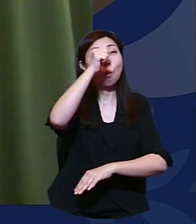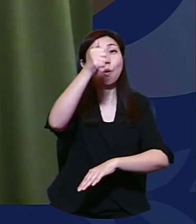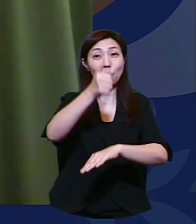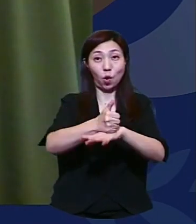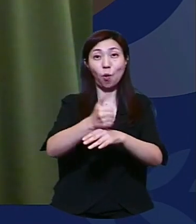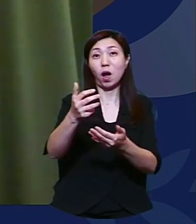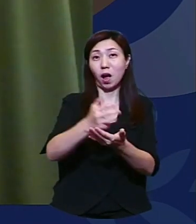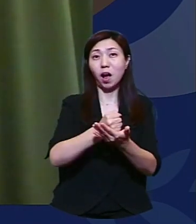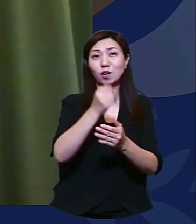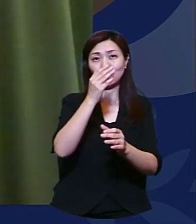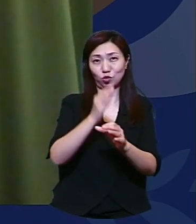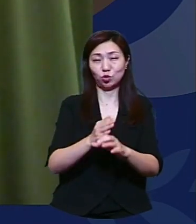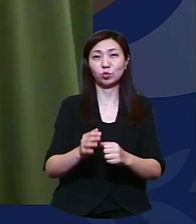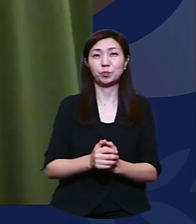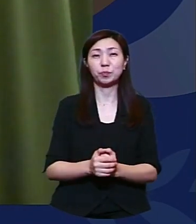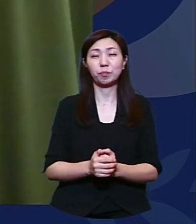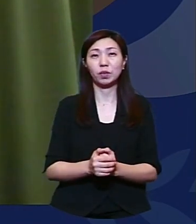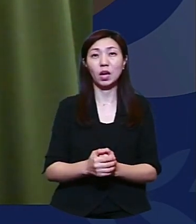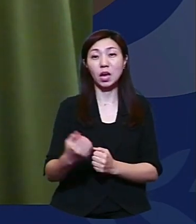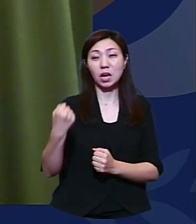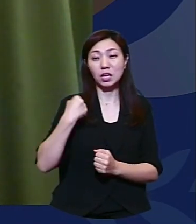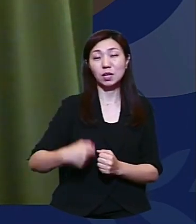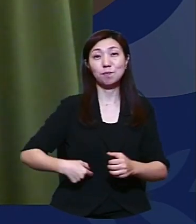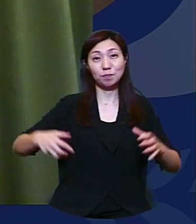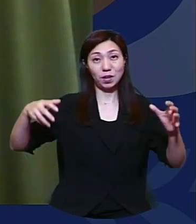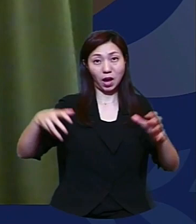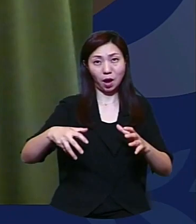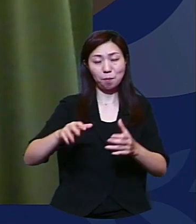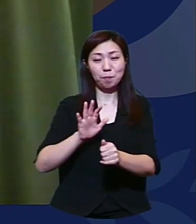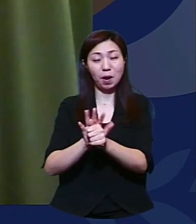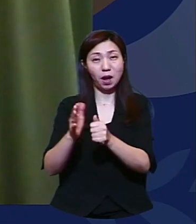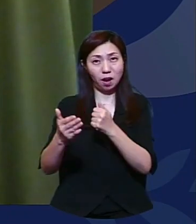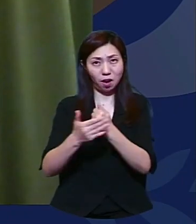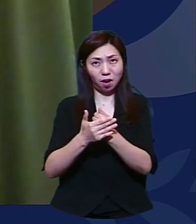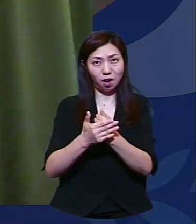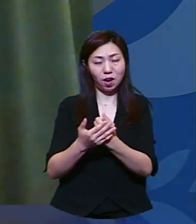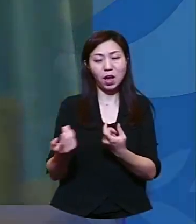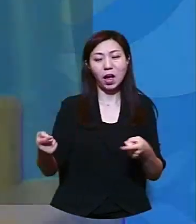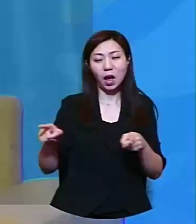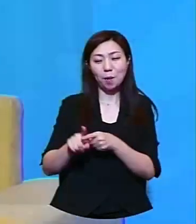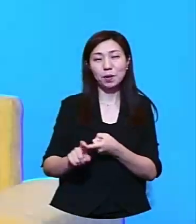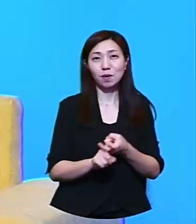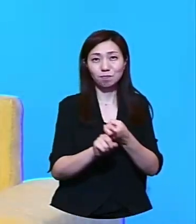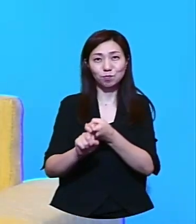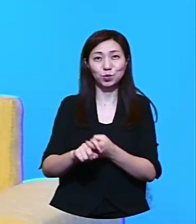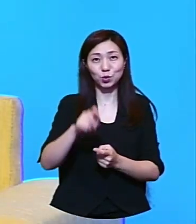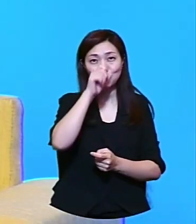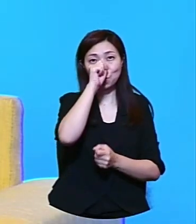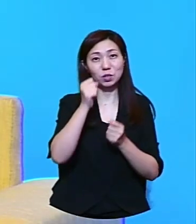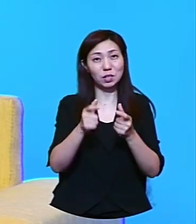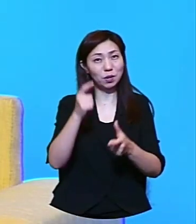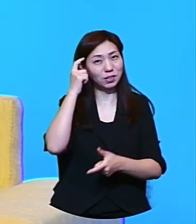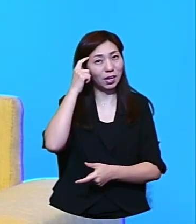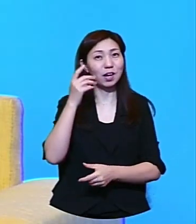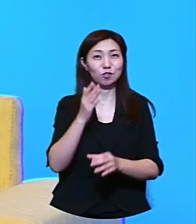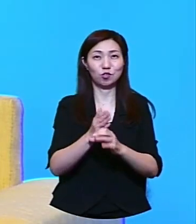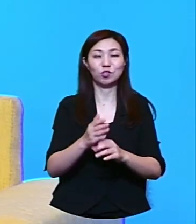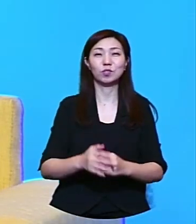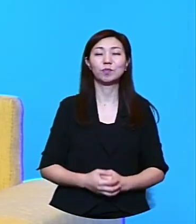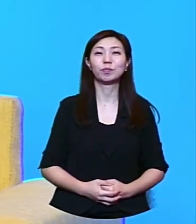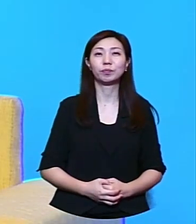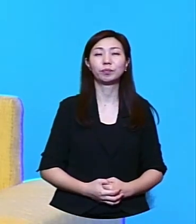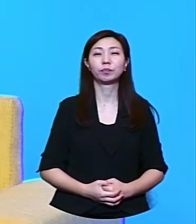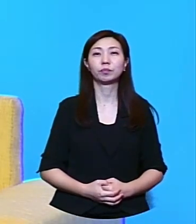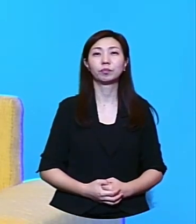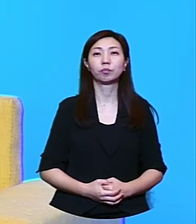partnership, and this is just another opportunity to do so. Thank you very much, Chris. Any additions or comments